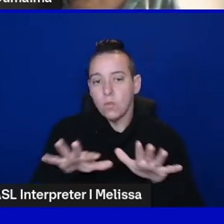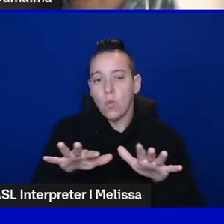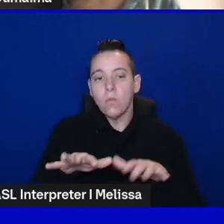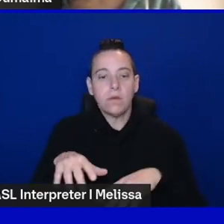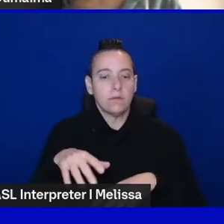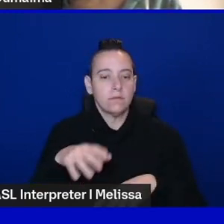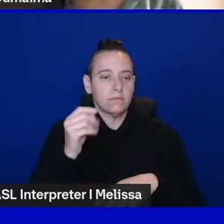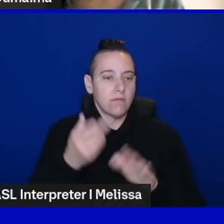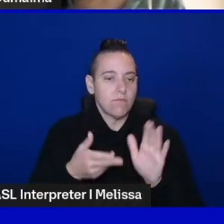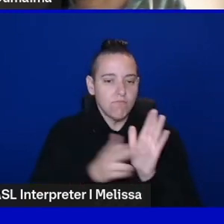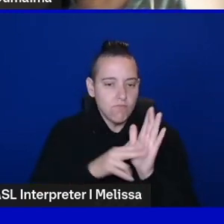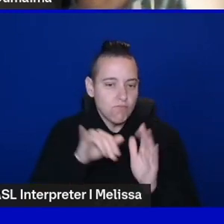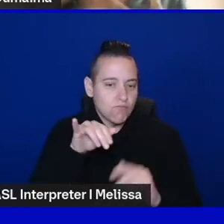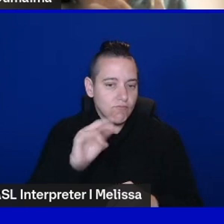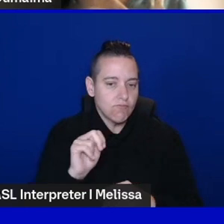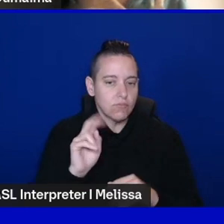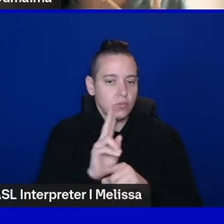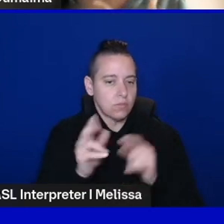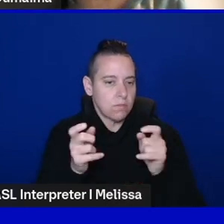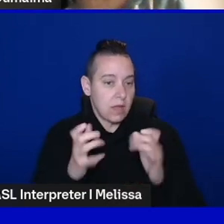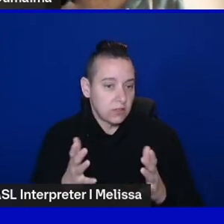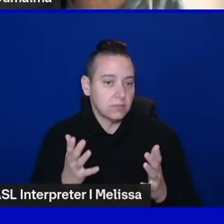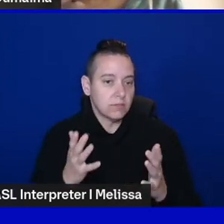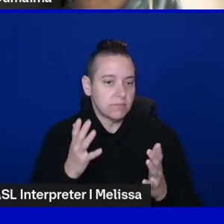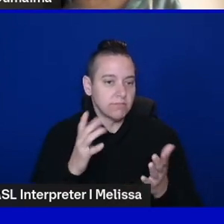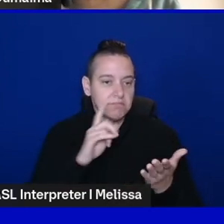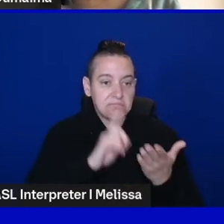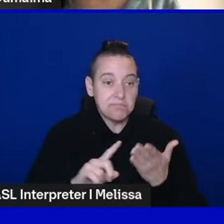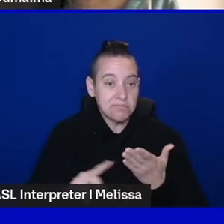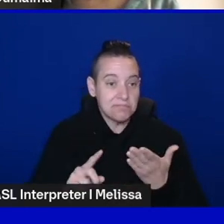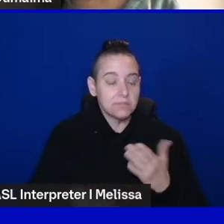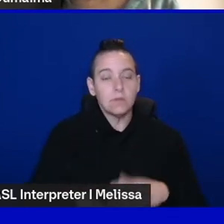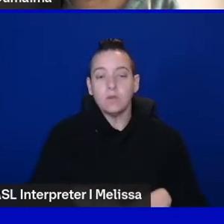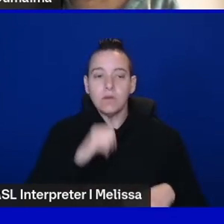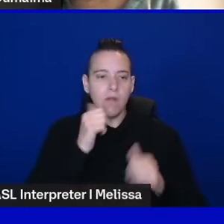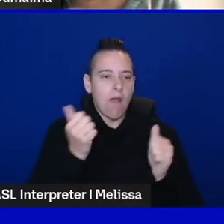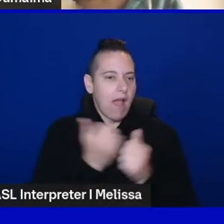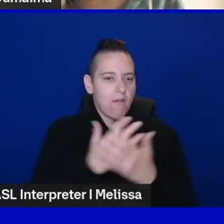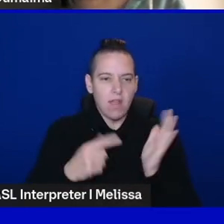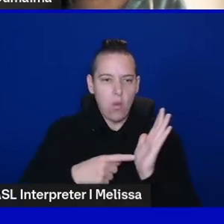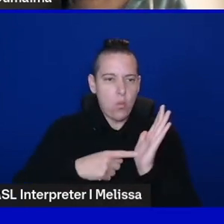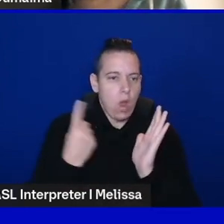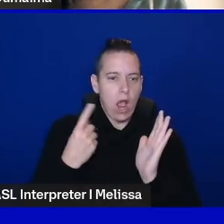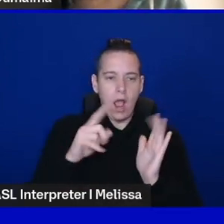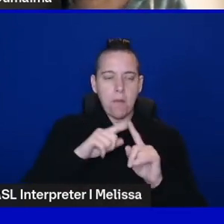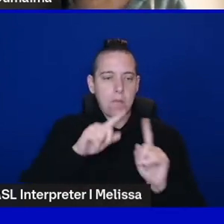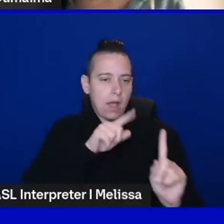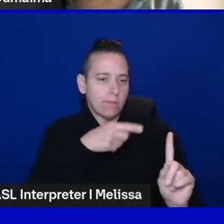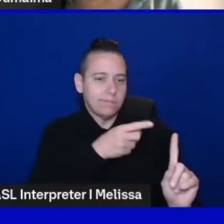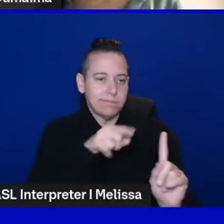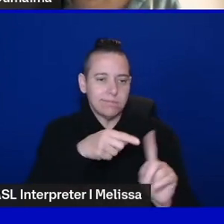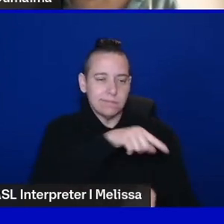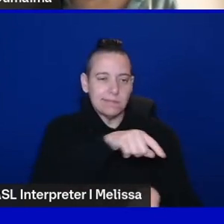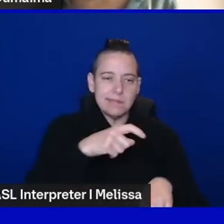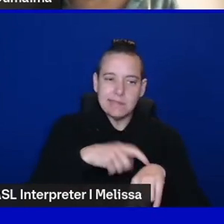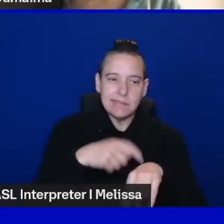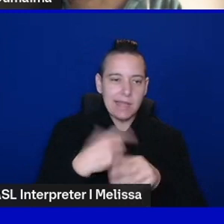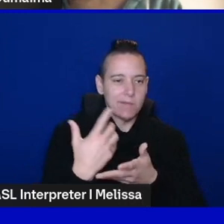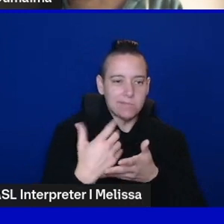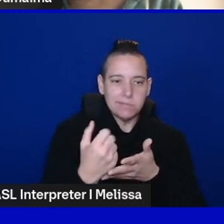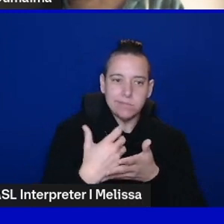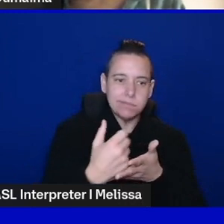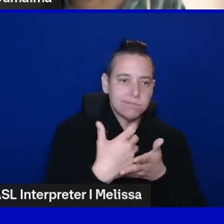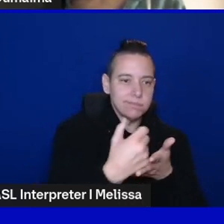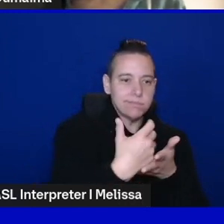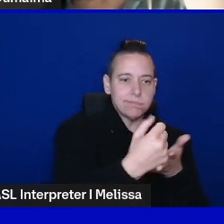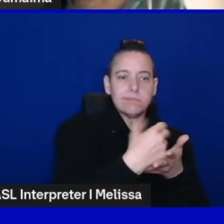audit login. So the goal was not to automate everything at once, but to target the most time-consuming and error-prone tasks